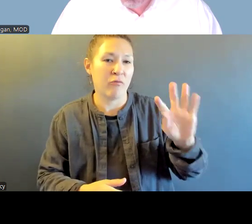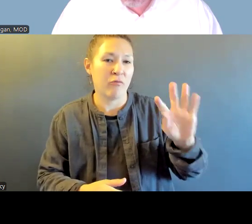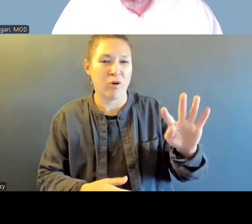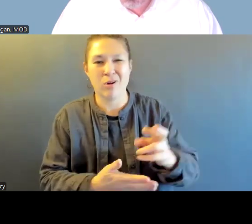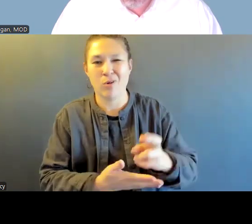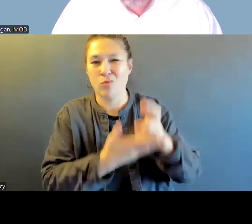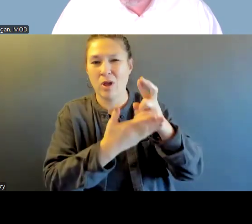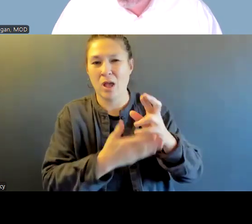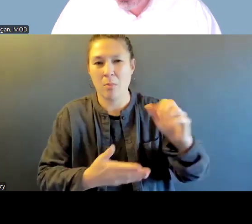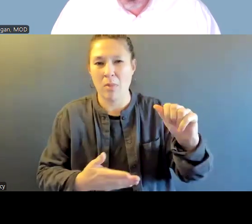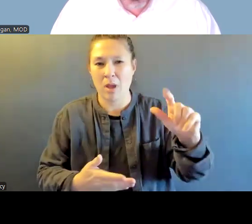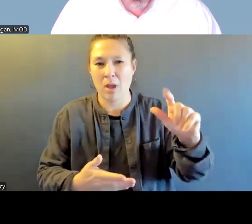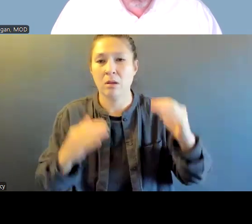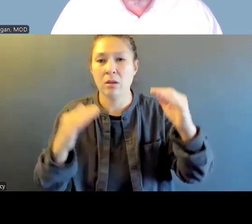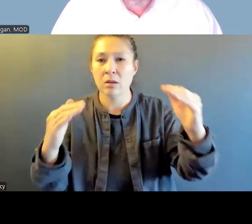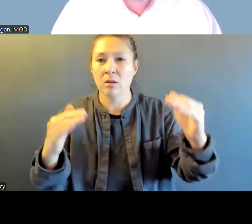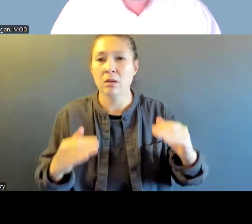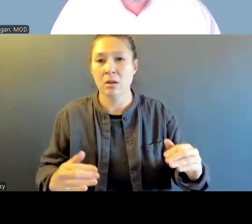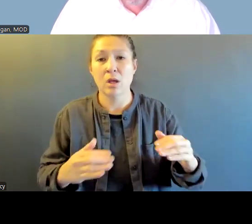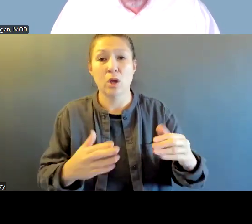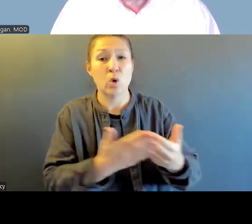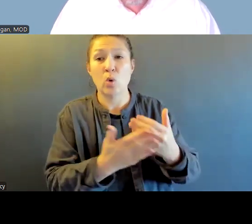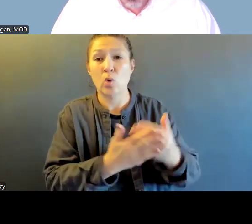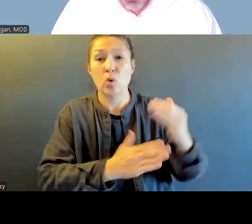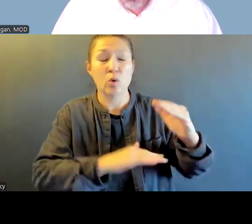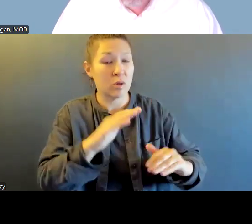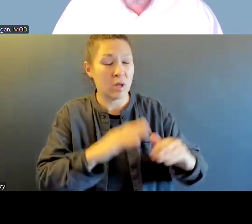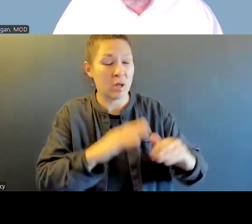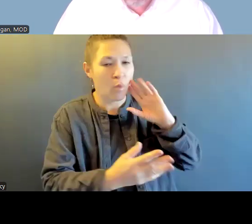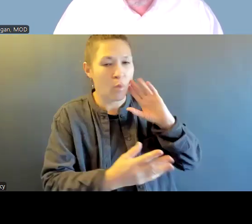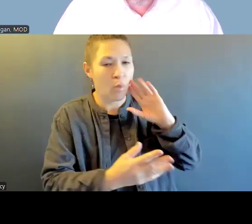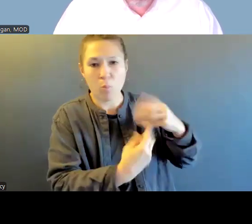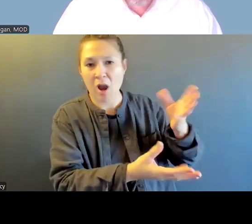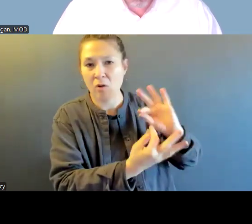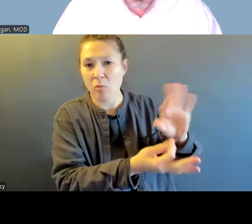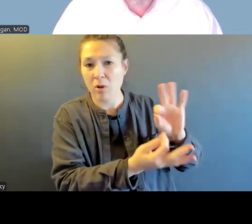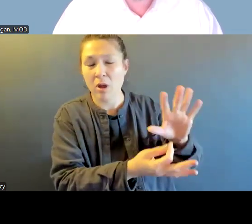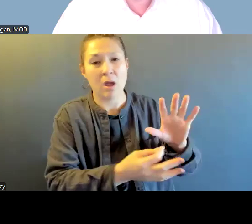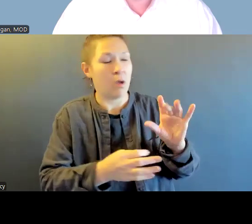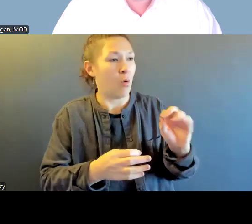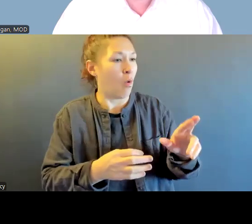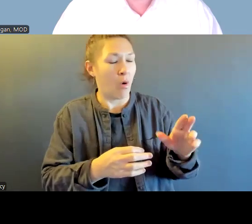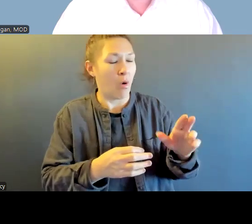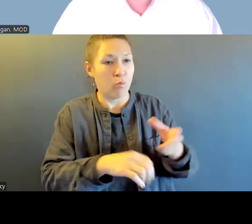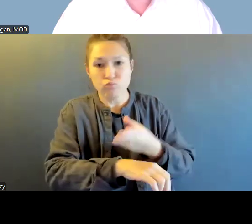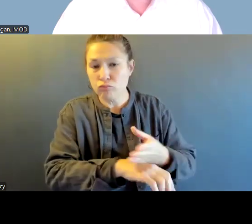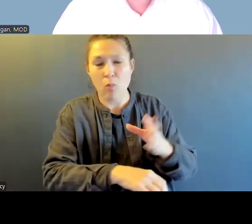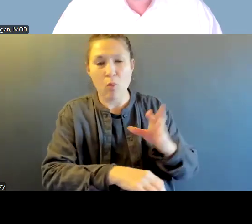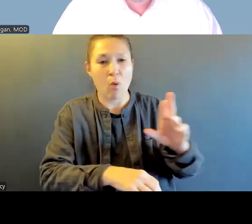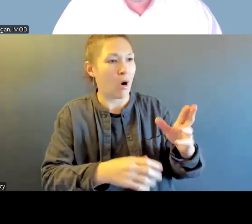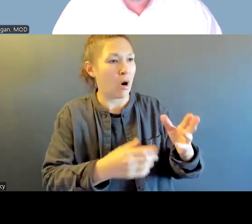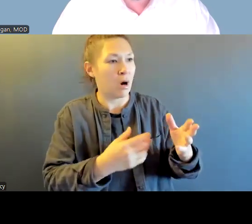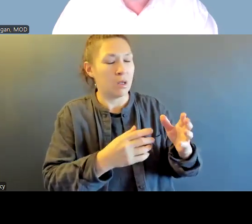CODs provide input on new projects, ensuring that any construction, renovation, or service adjustments meet accessibility